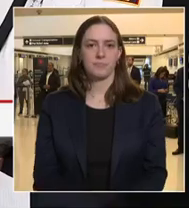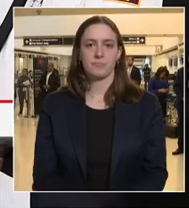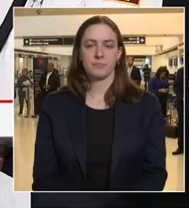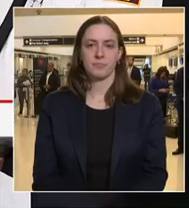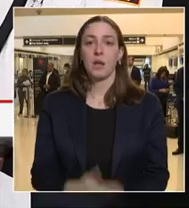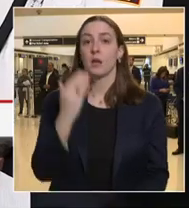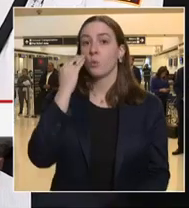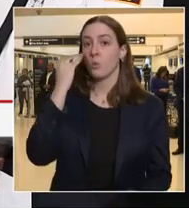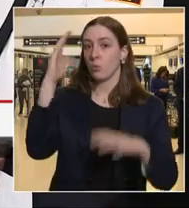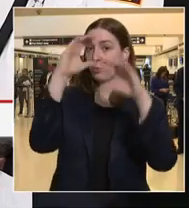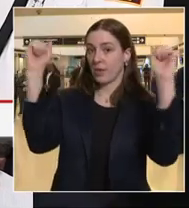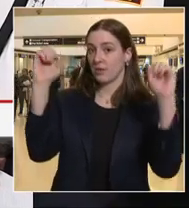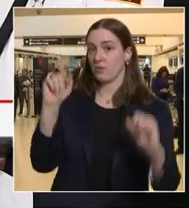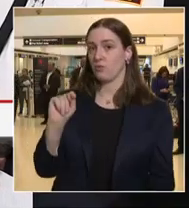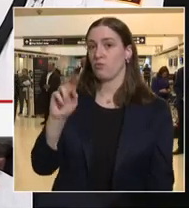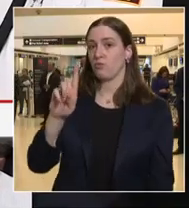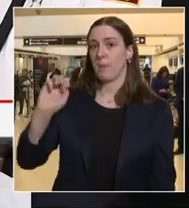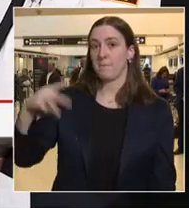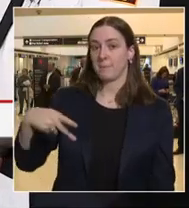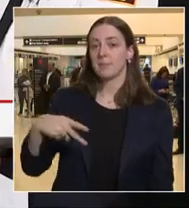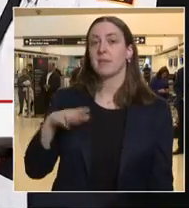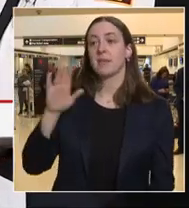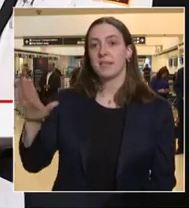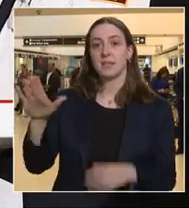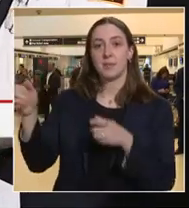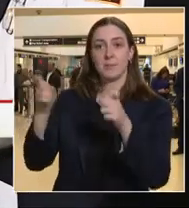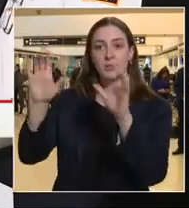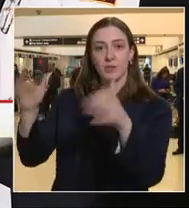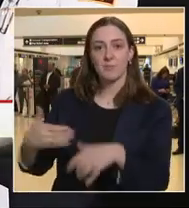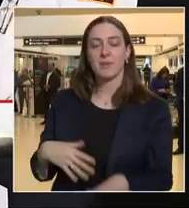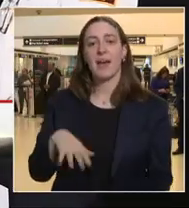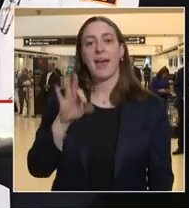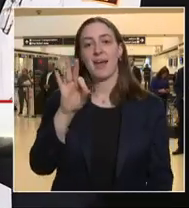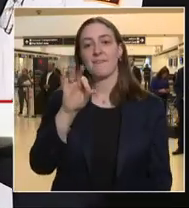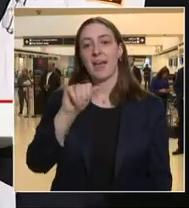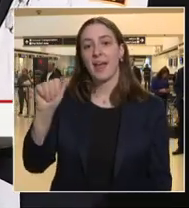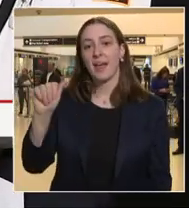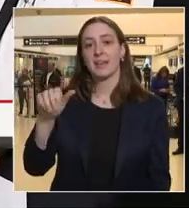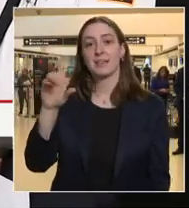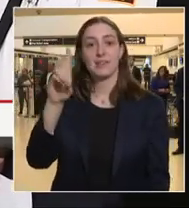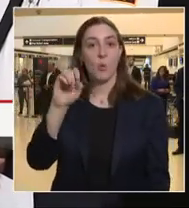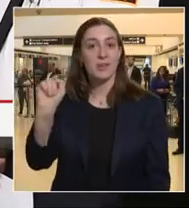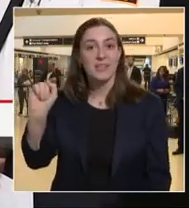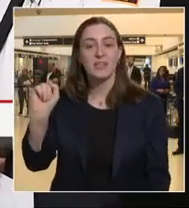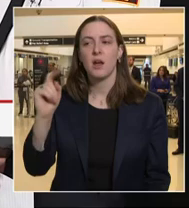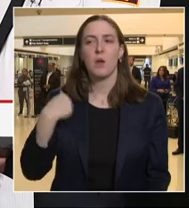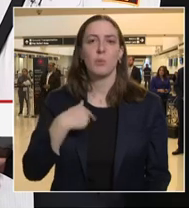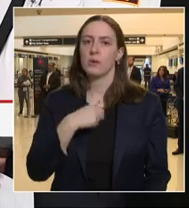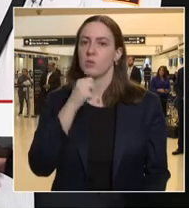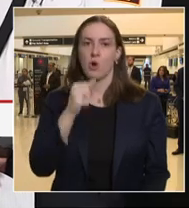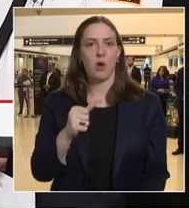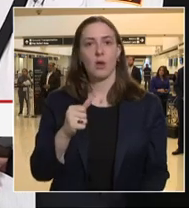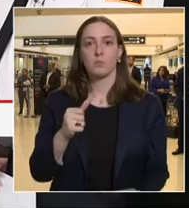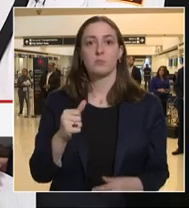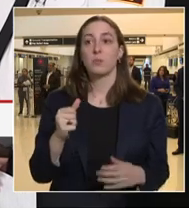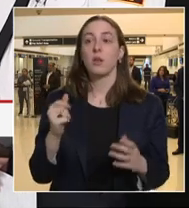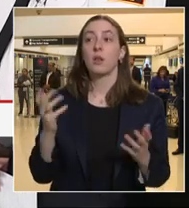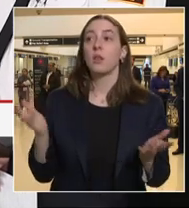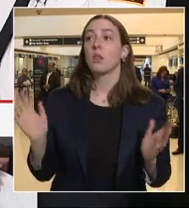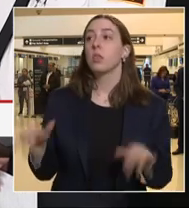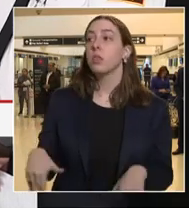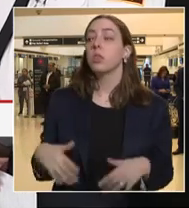Trump, his administration, the FAA, the DOT, we will not rest until we have answers for the